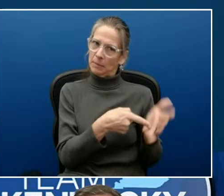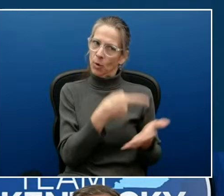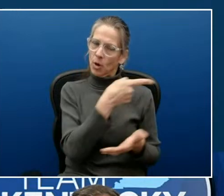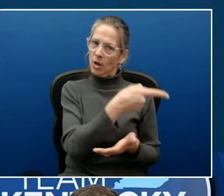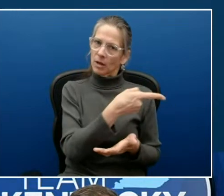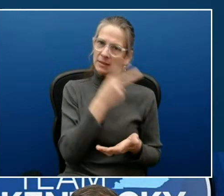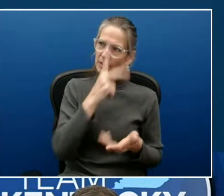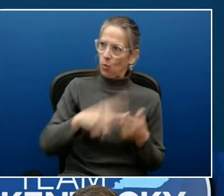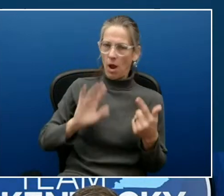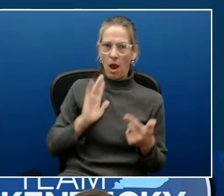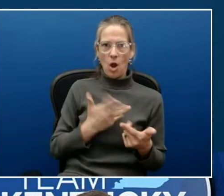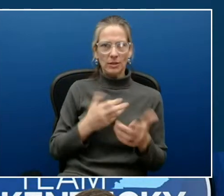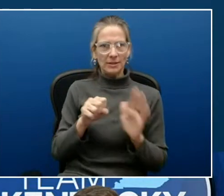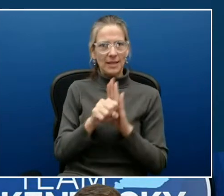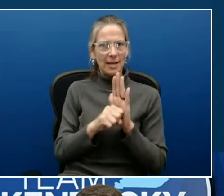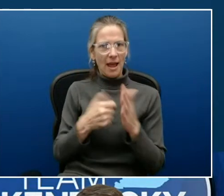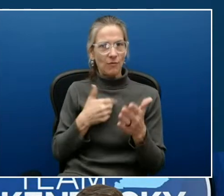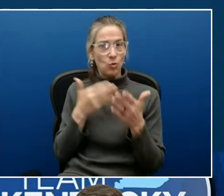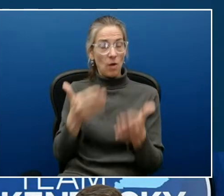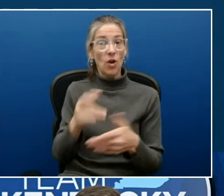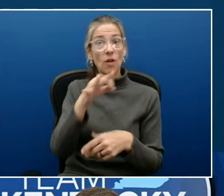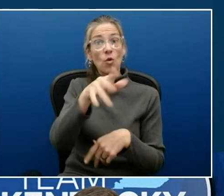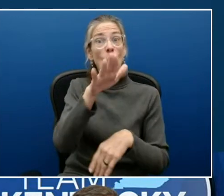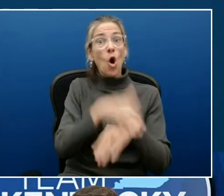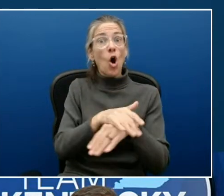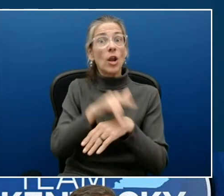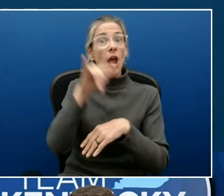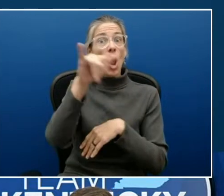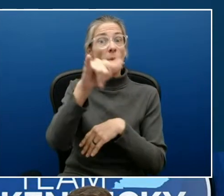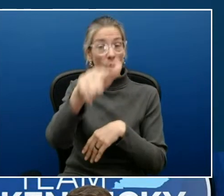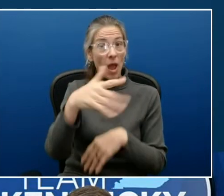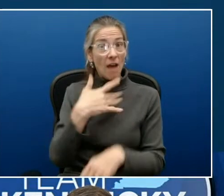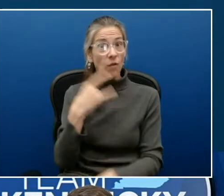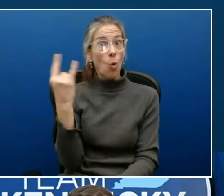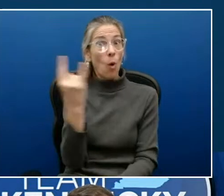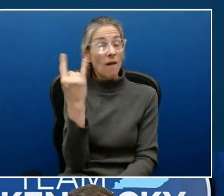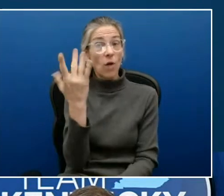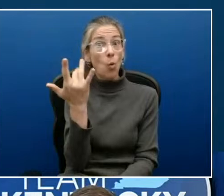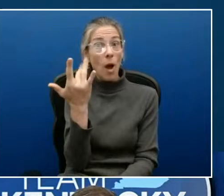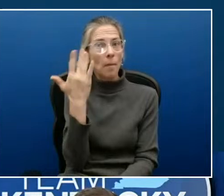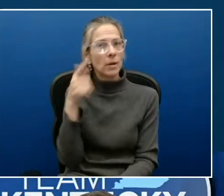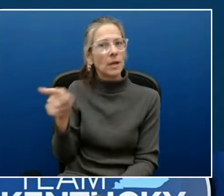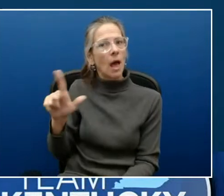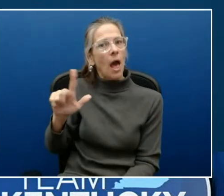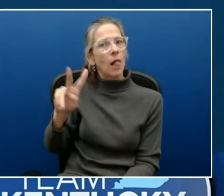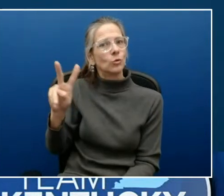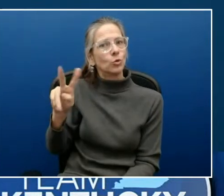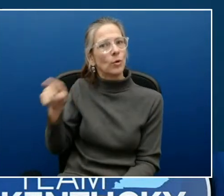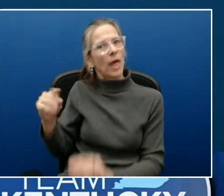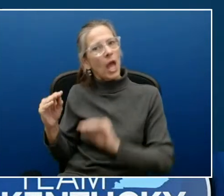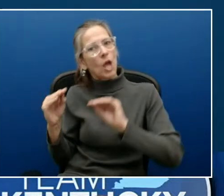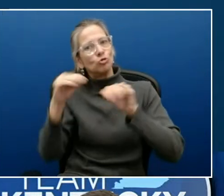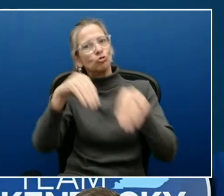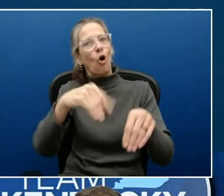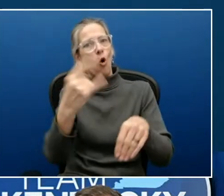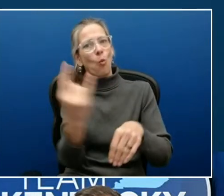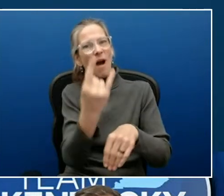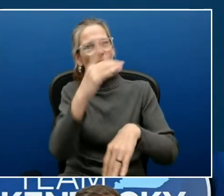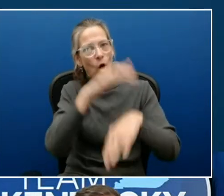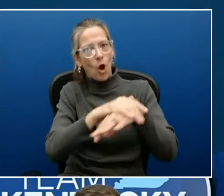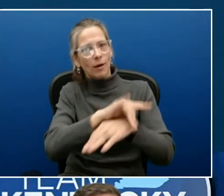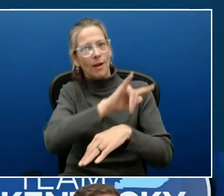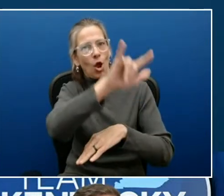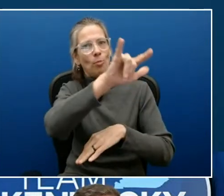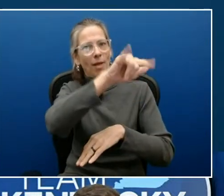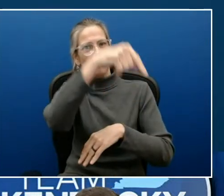on a commercial airplane and you have Wi-Fi, it is probably because L2 installed it, put it together, and now that work